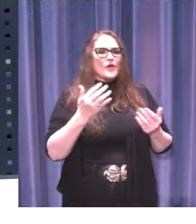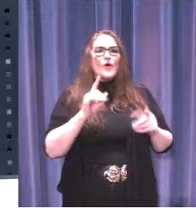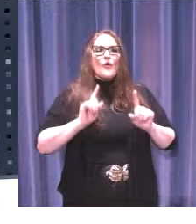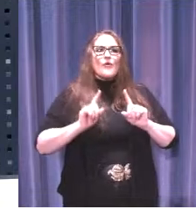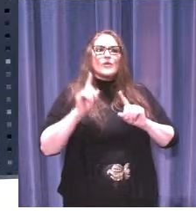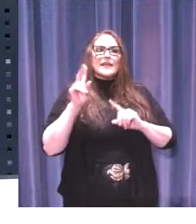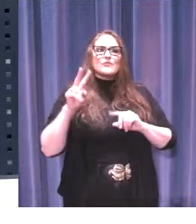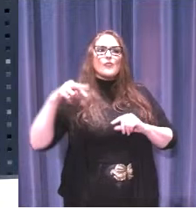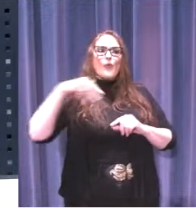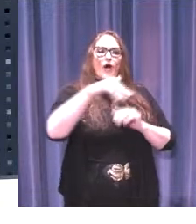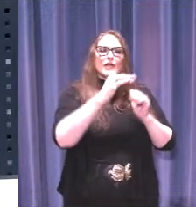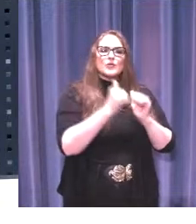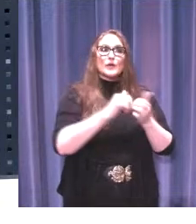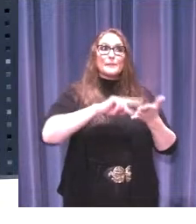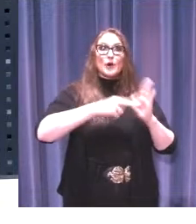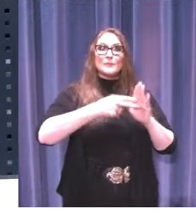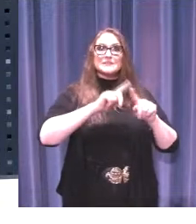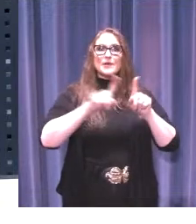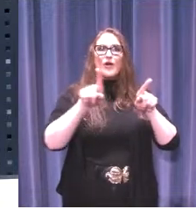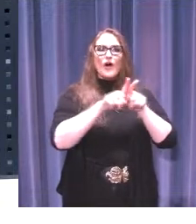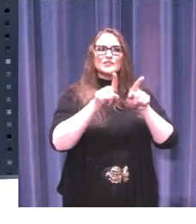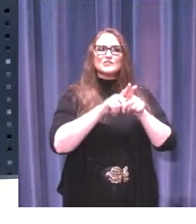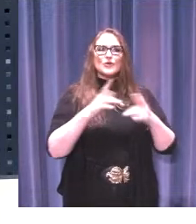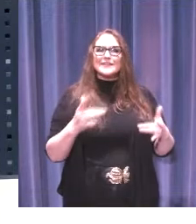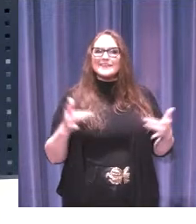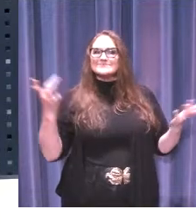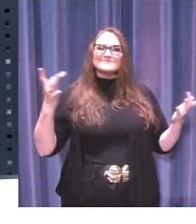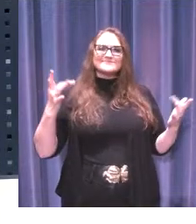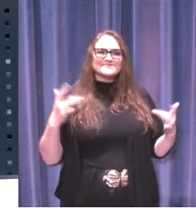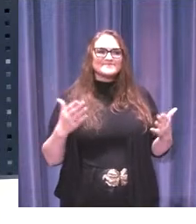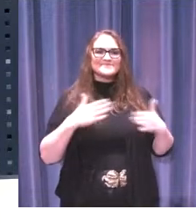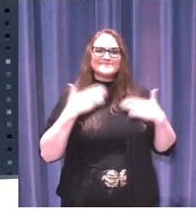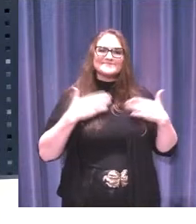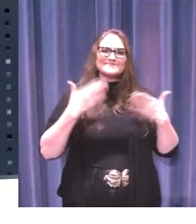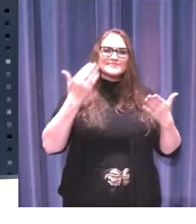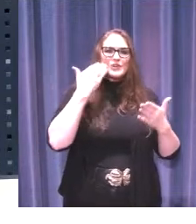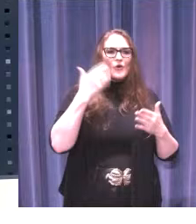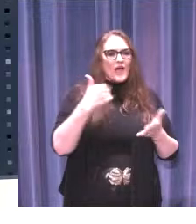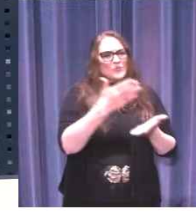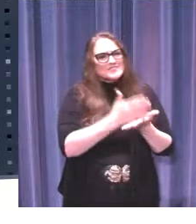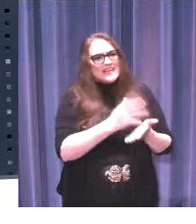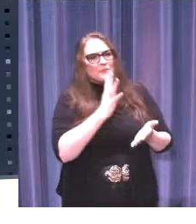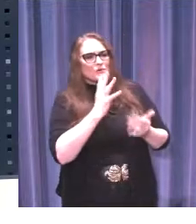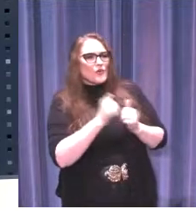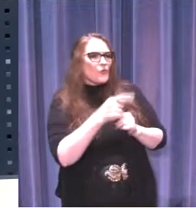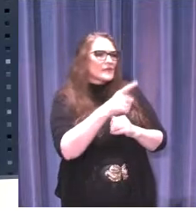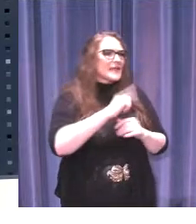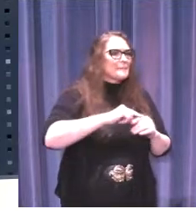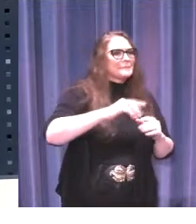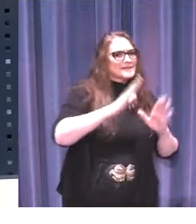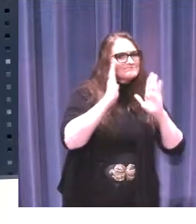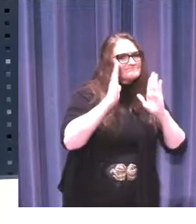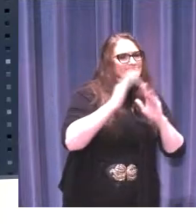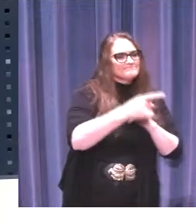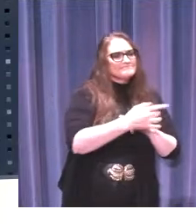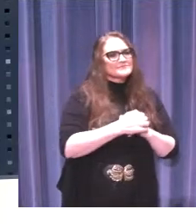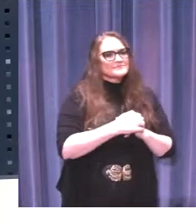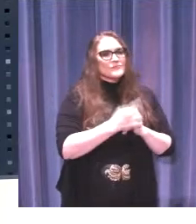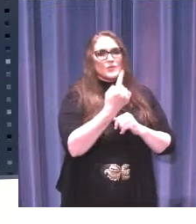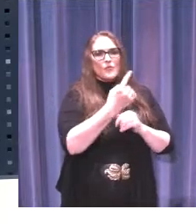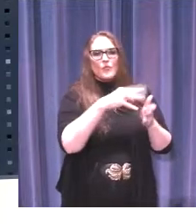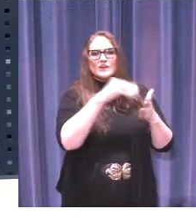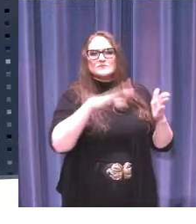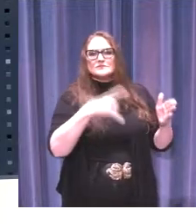but also a little bit of lightness in their feet. I often will stop them and talk to them and hear from them. One of them told